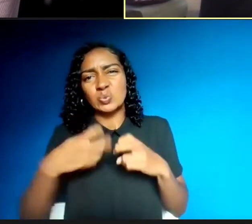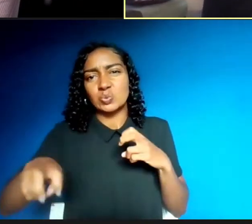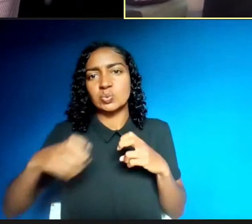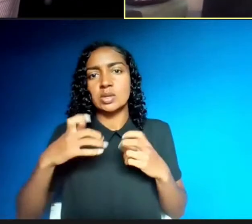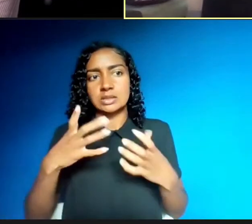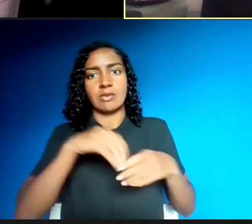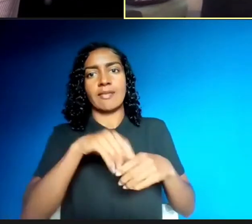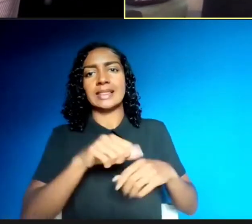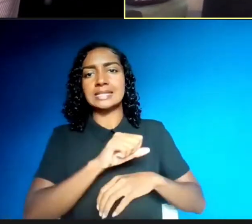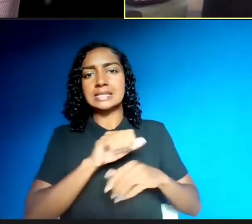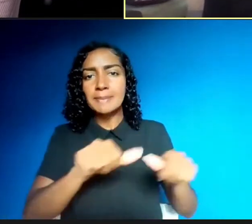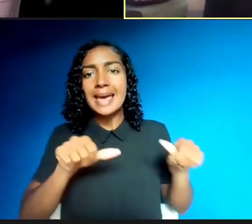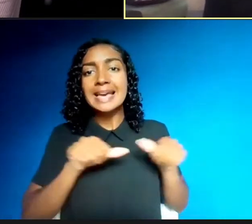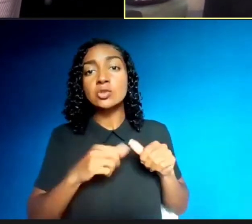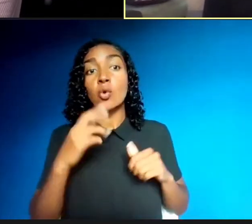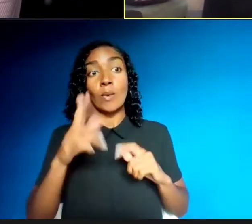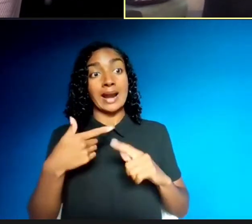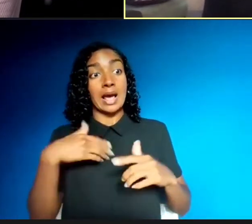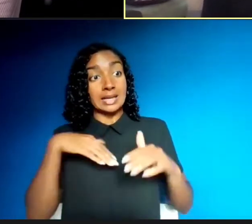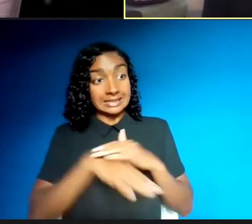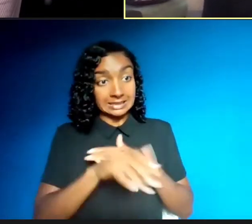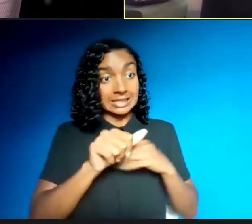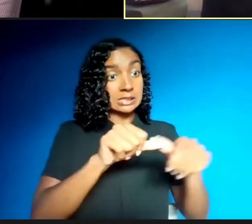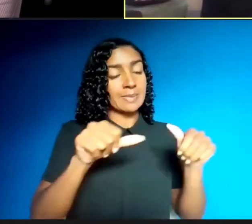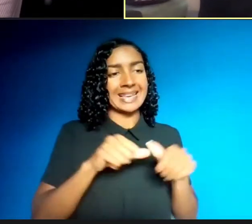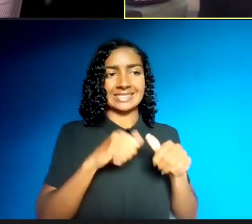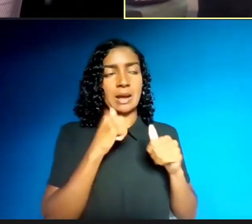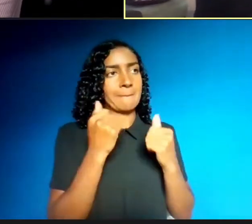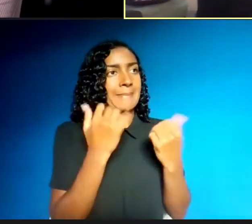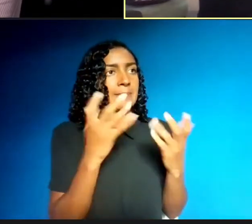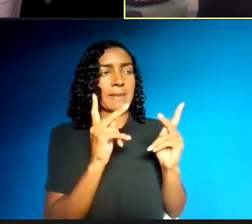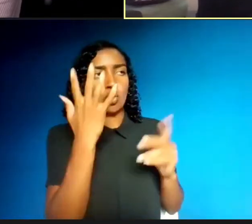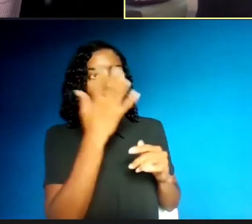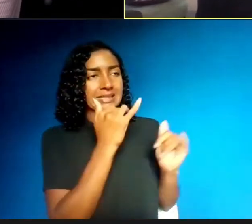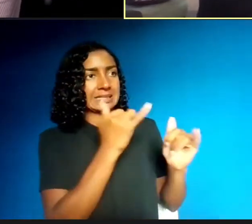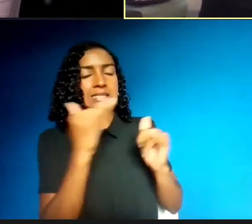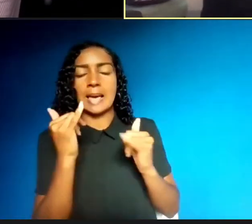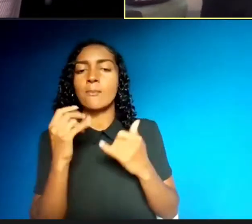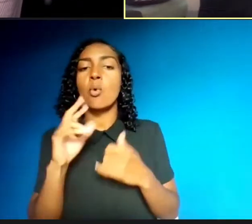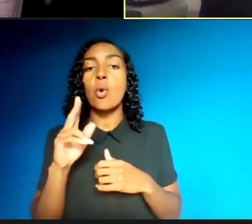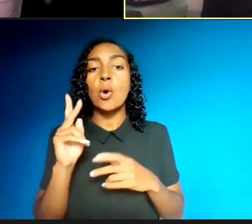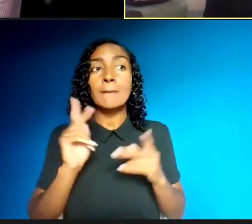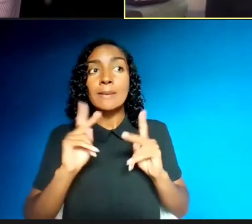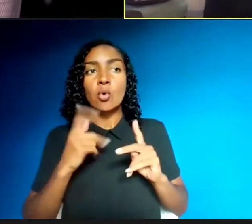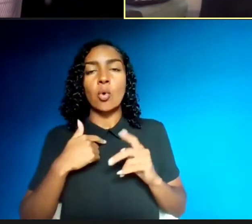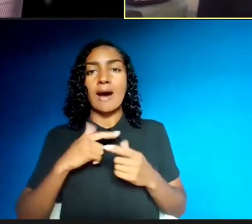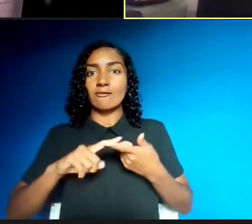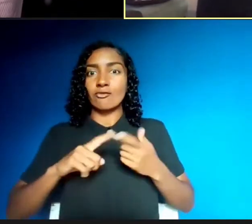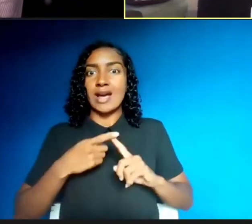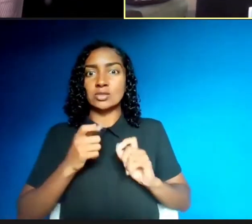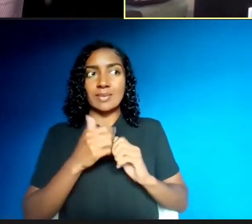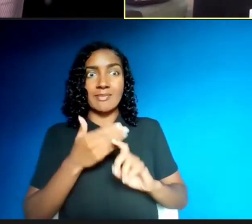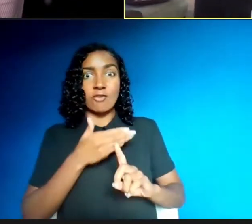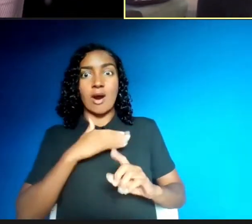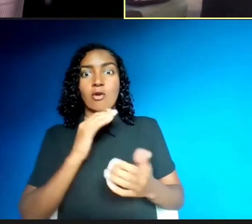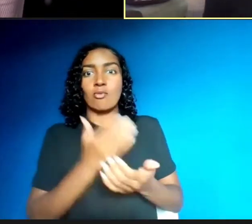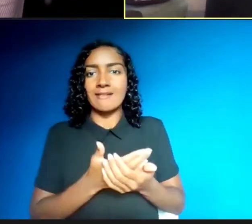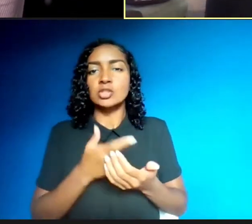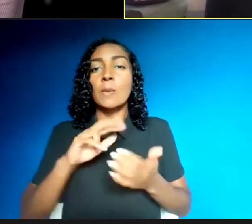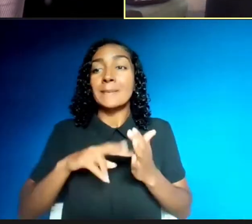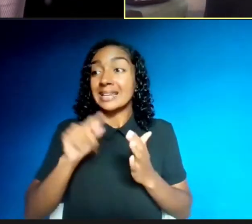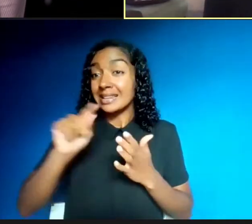there weren't a lot of people like me, or people who I was friends with before I got here. So I got to try to bring those people through. So I think it becomes really